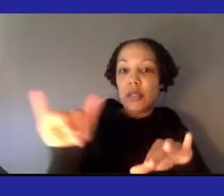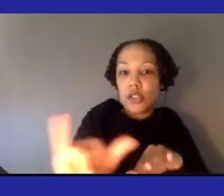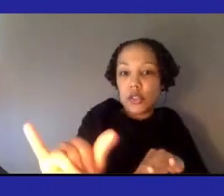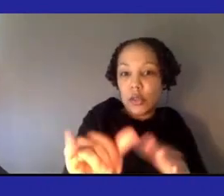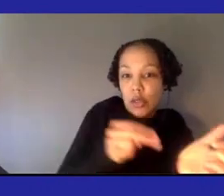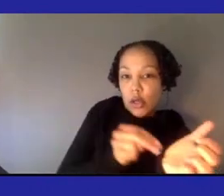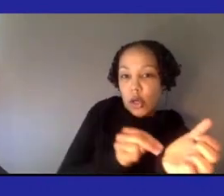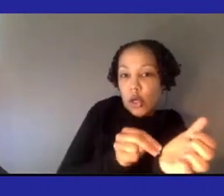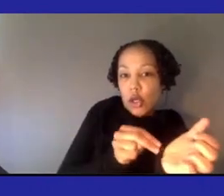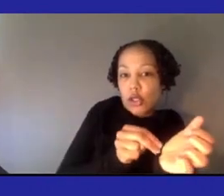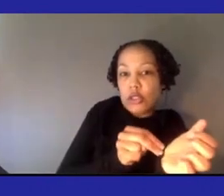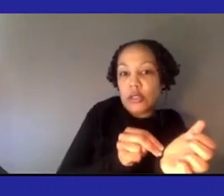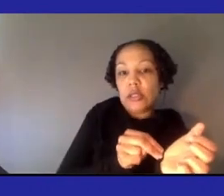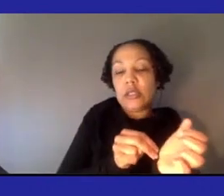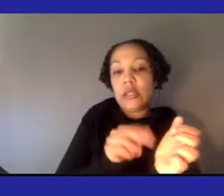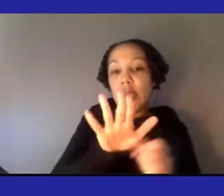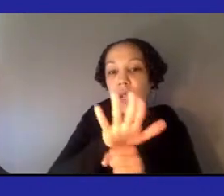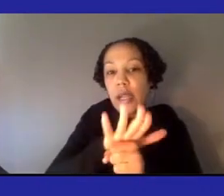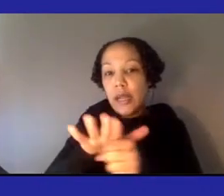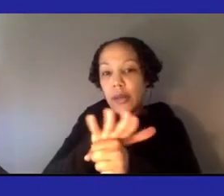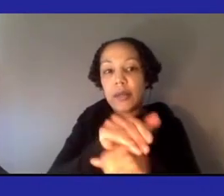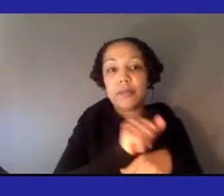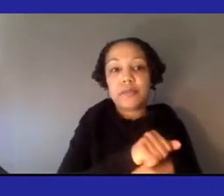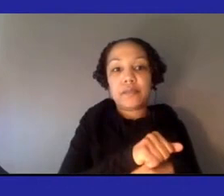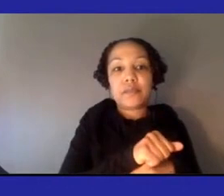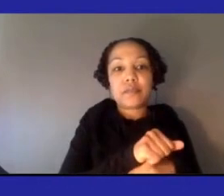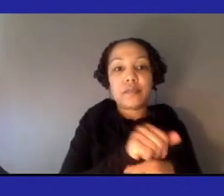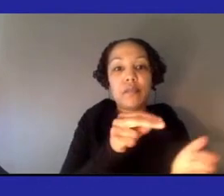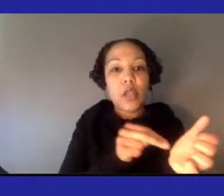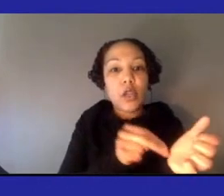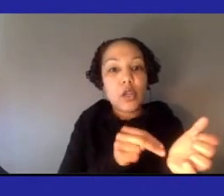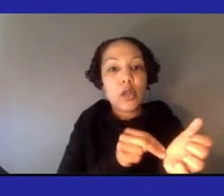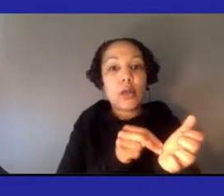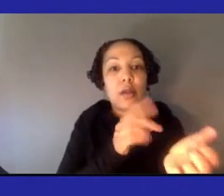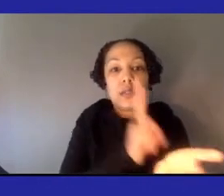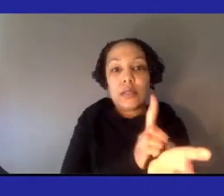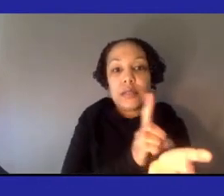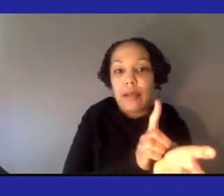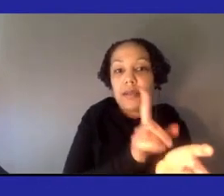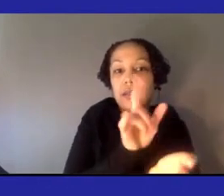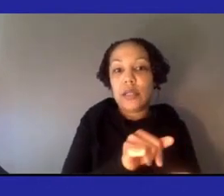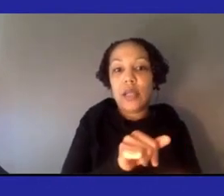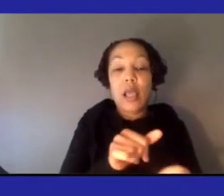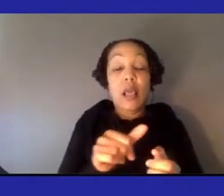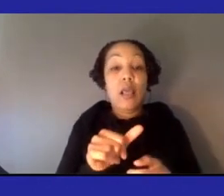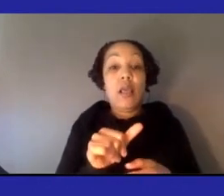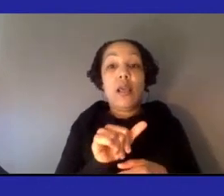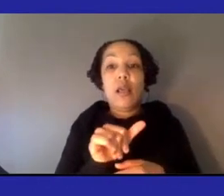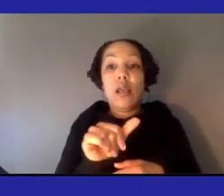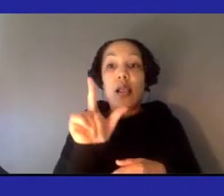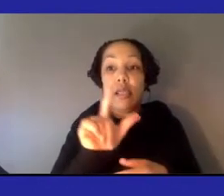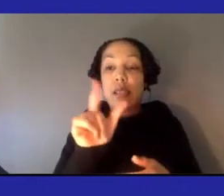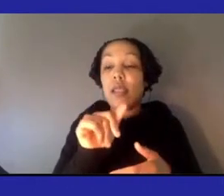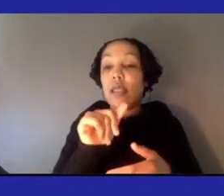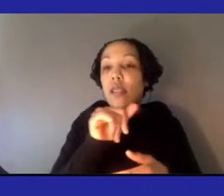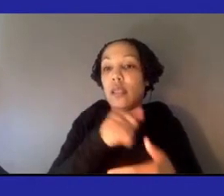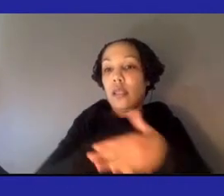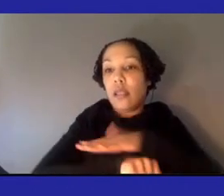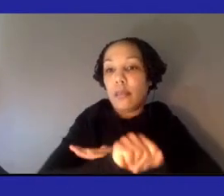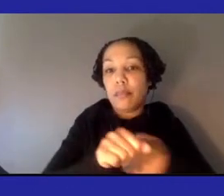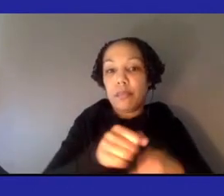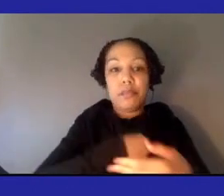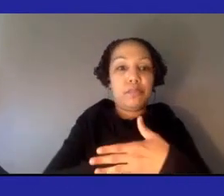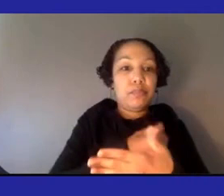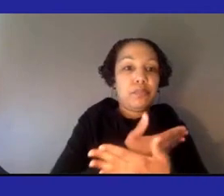with midwifery, nursing, and physicians. Upgraded labor birthing recovery rooms with improved